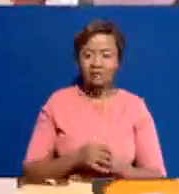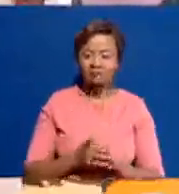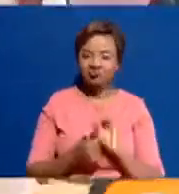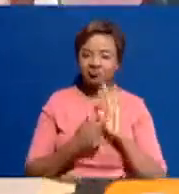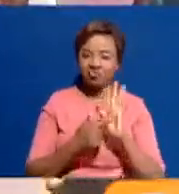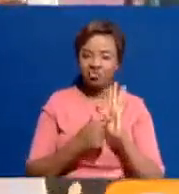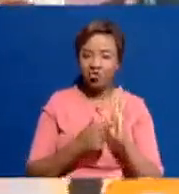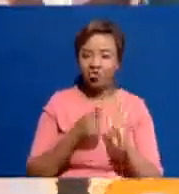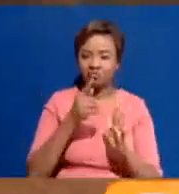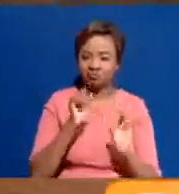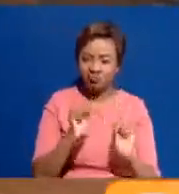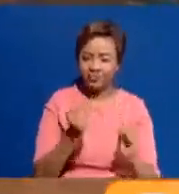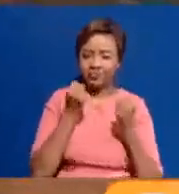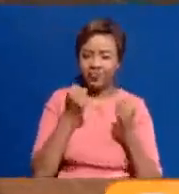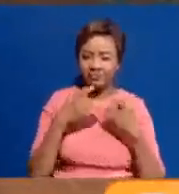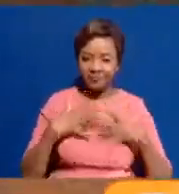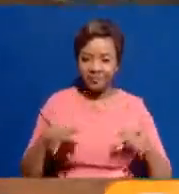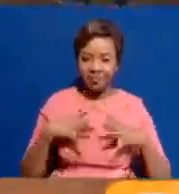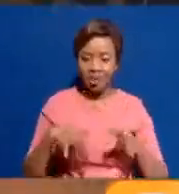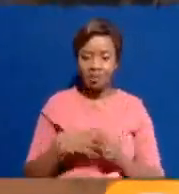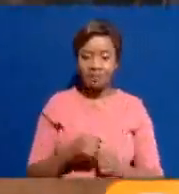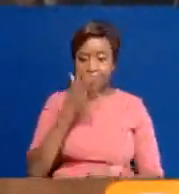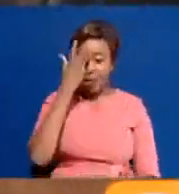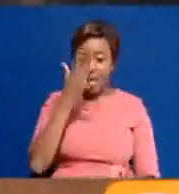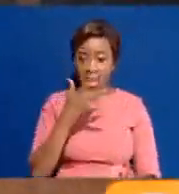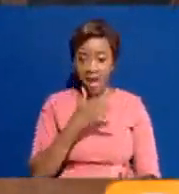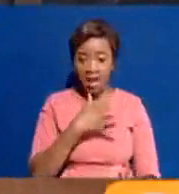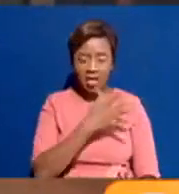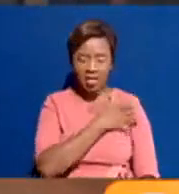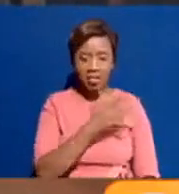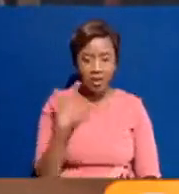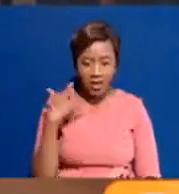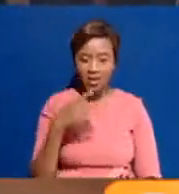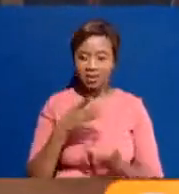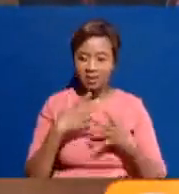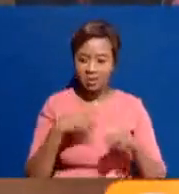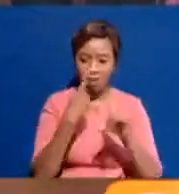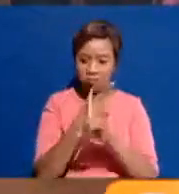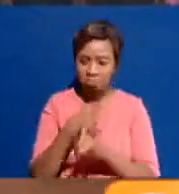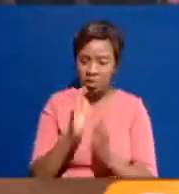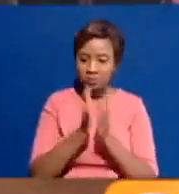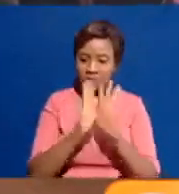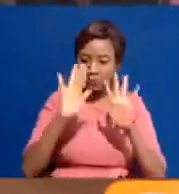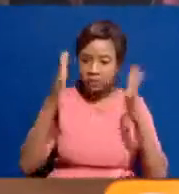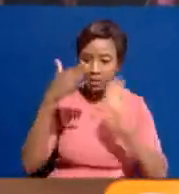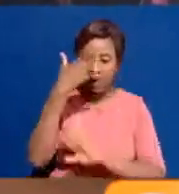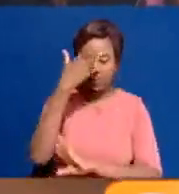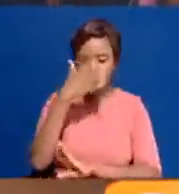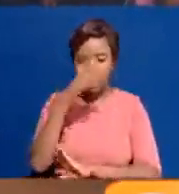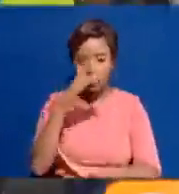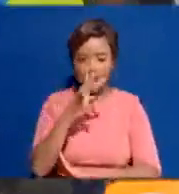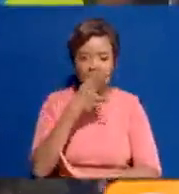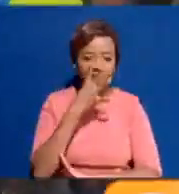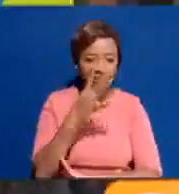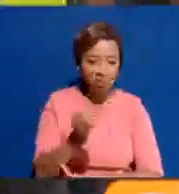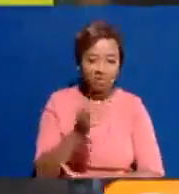the redemption of humanity. Catholic faithful across the country joined the rest of the world in marking the end of 40 days of prayer and